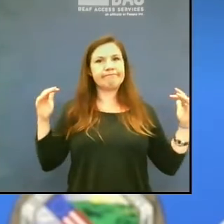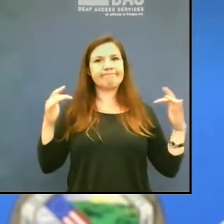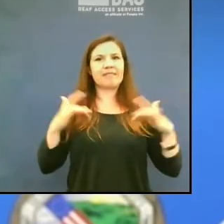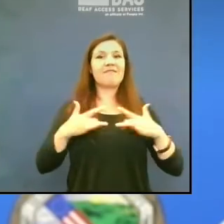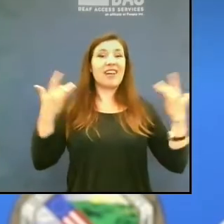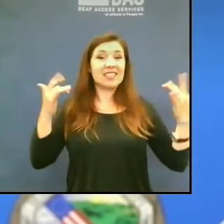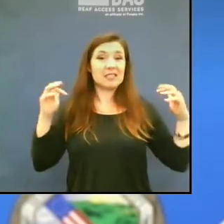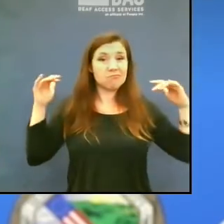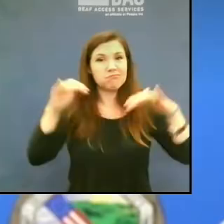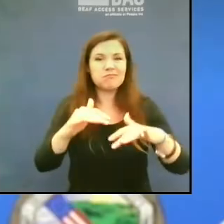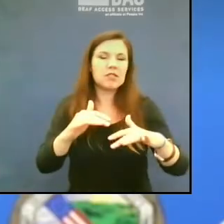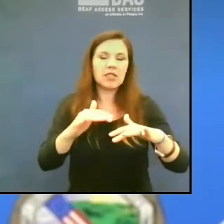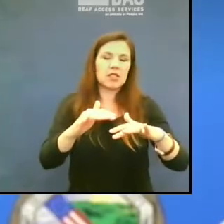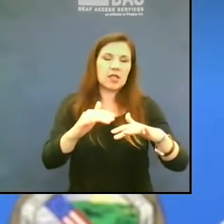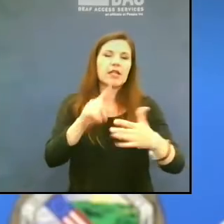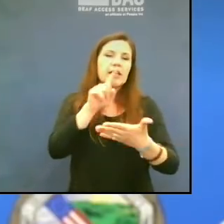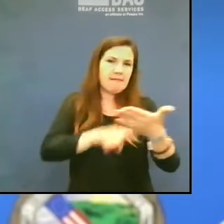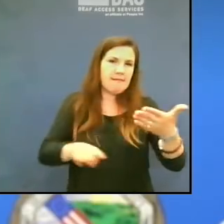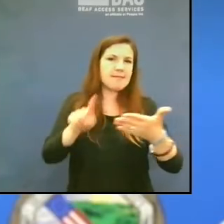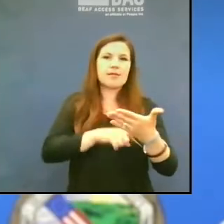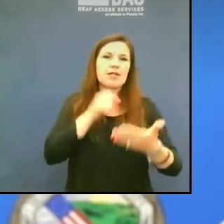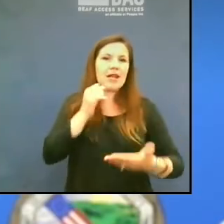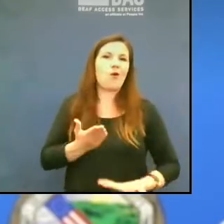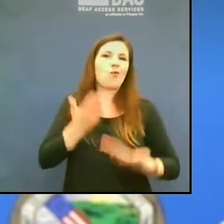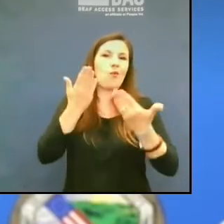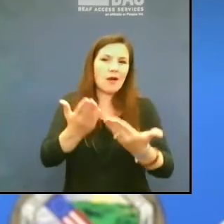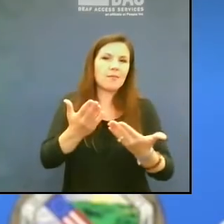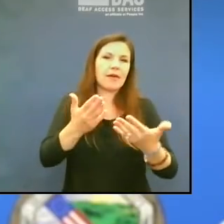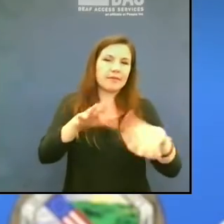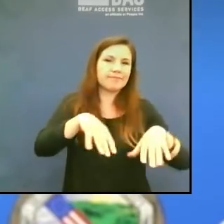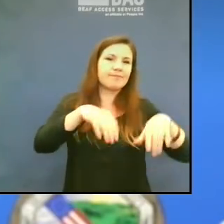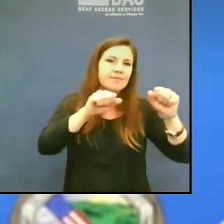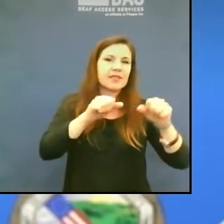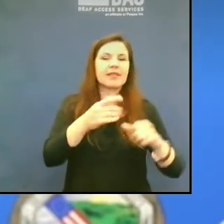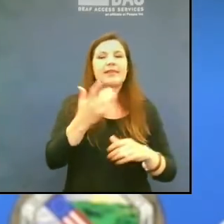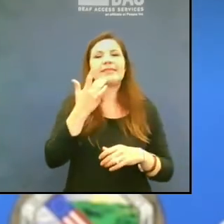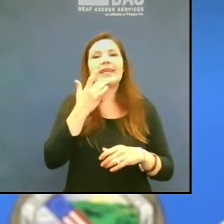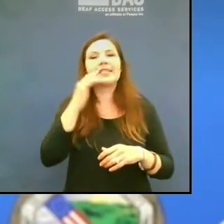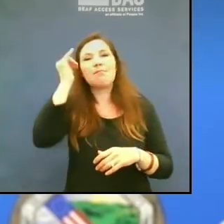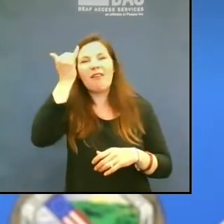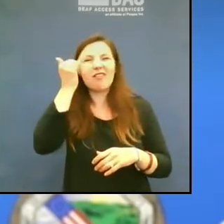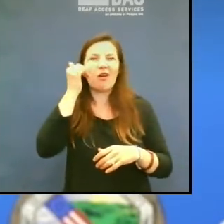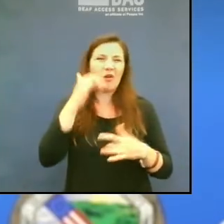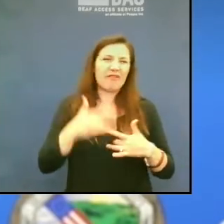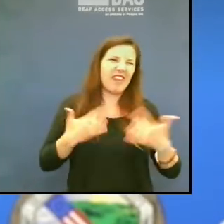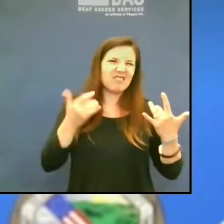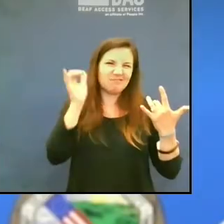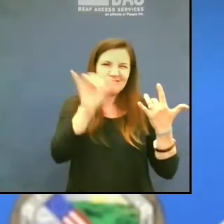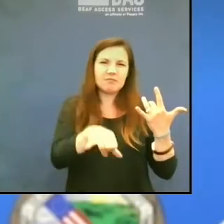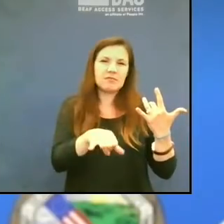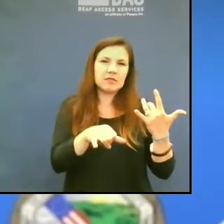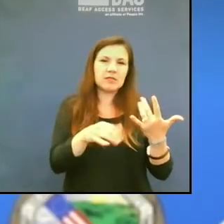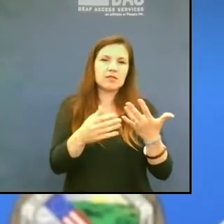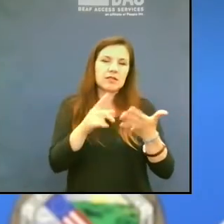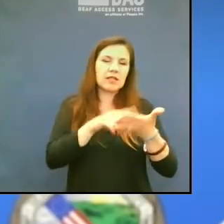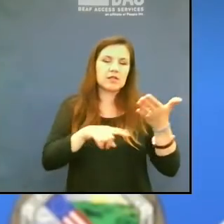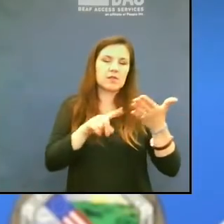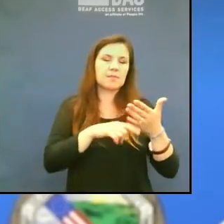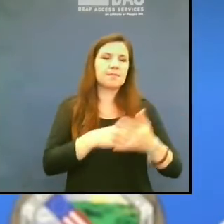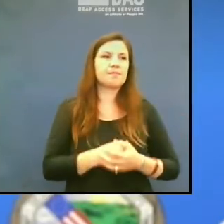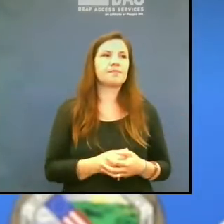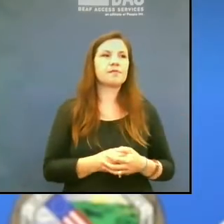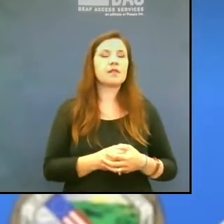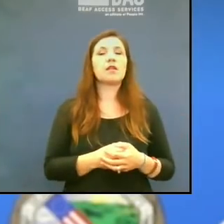and are recommended not to be held, like the Taste of Buffalo, things like that. So if we continue on the trend, we'd be talking about 2 weeks